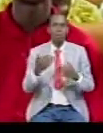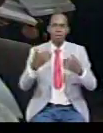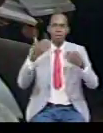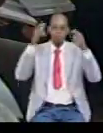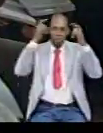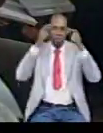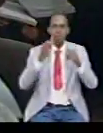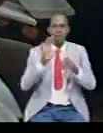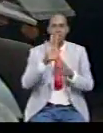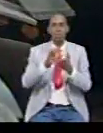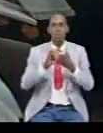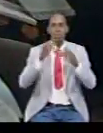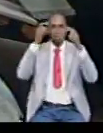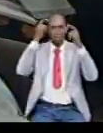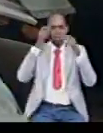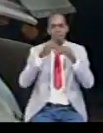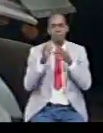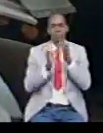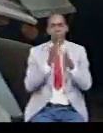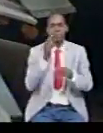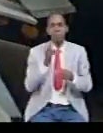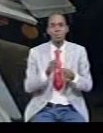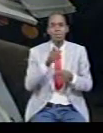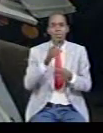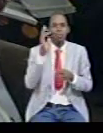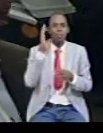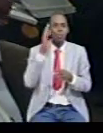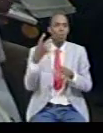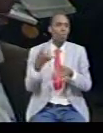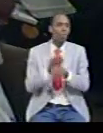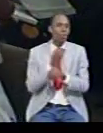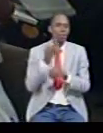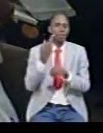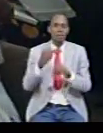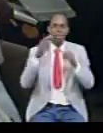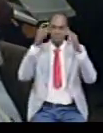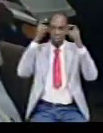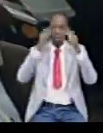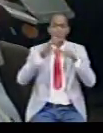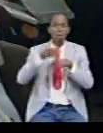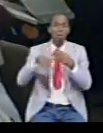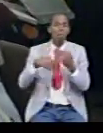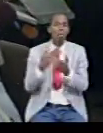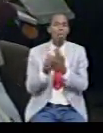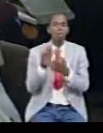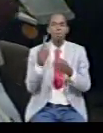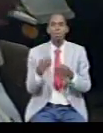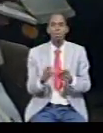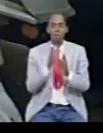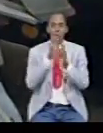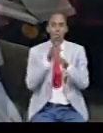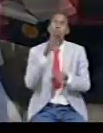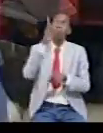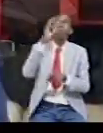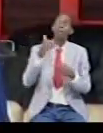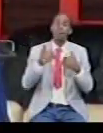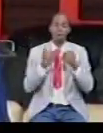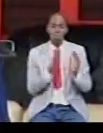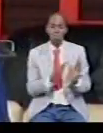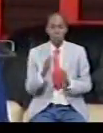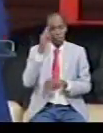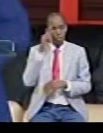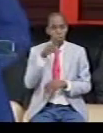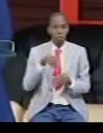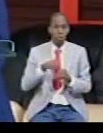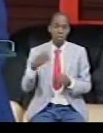crown. You will win the crown. And all the reward God has for you in eternity, you will